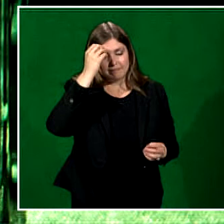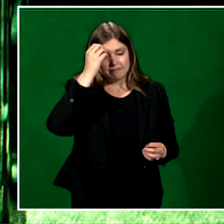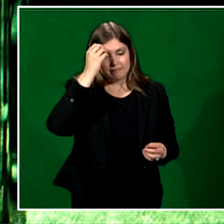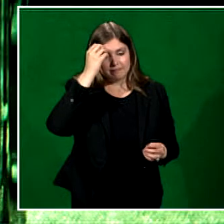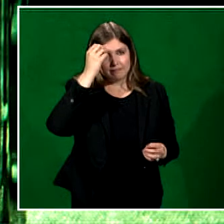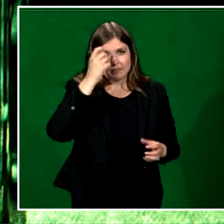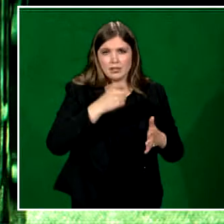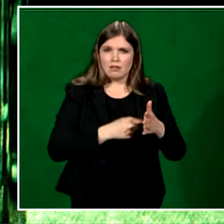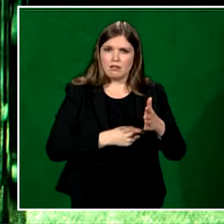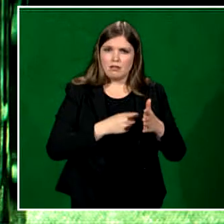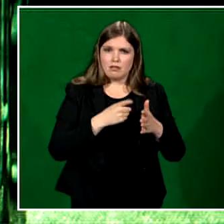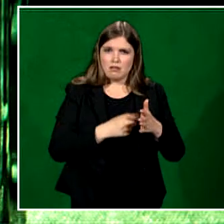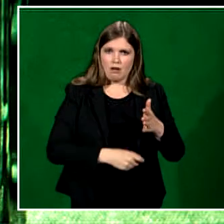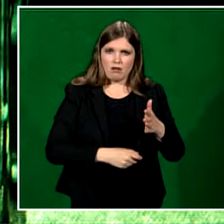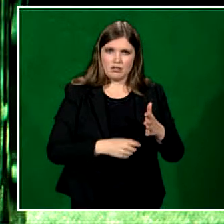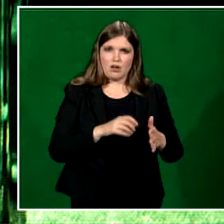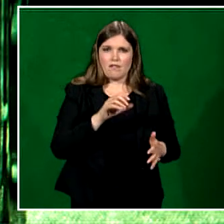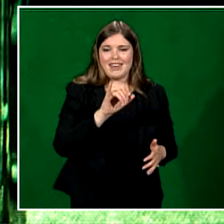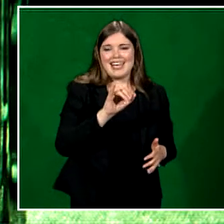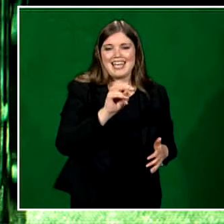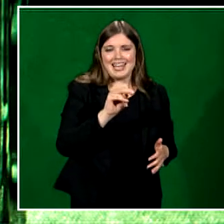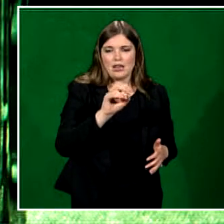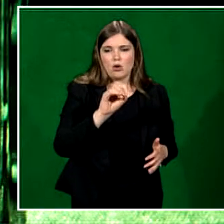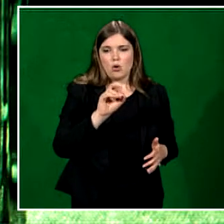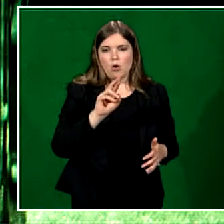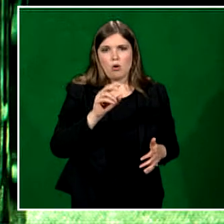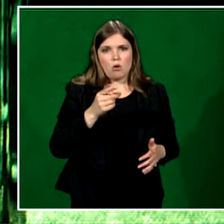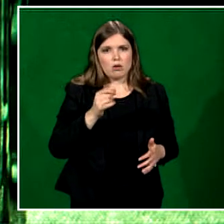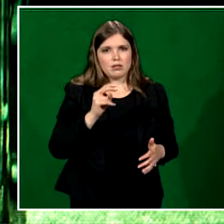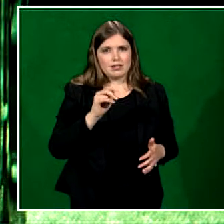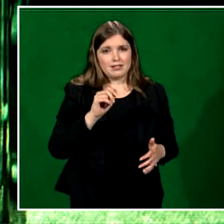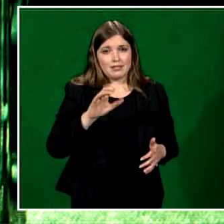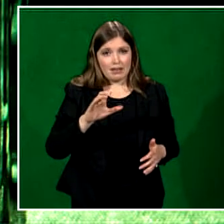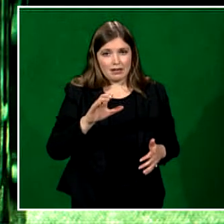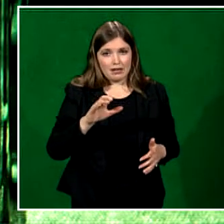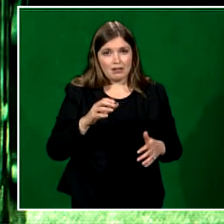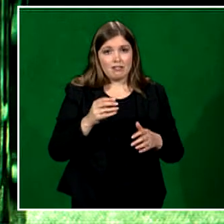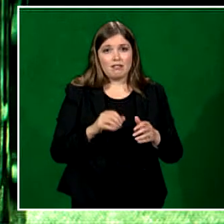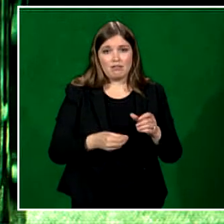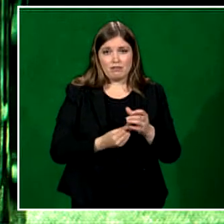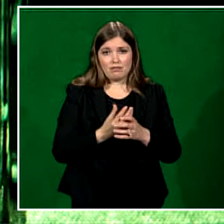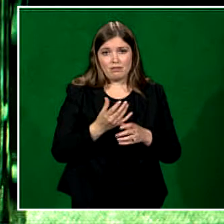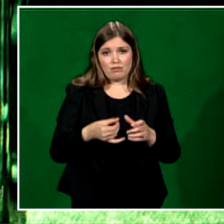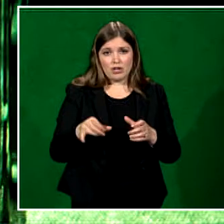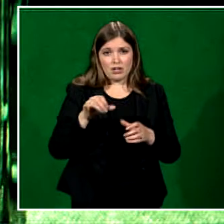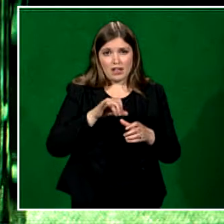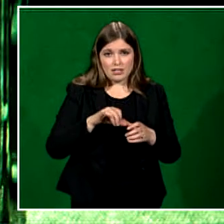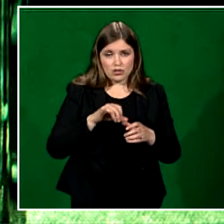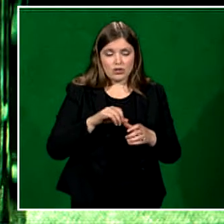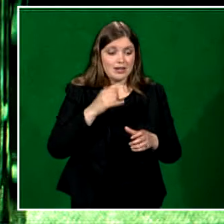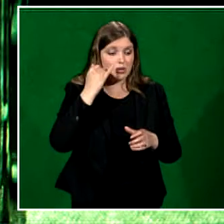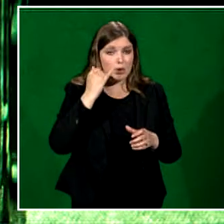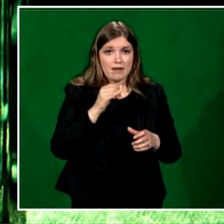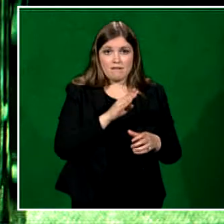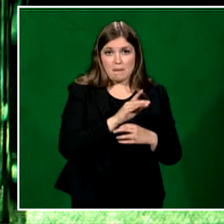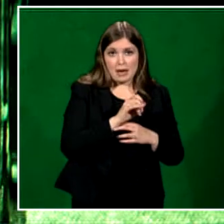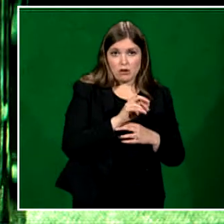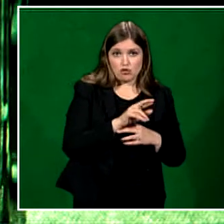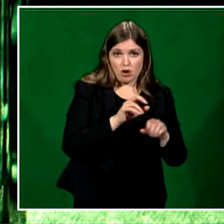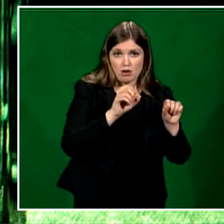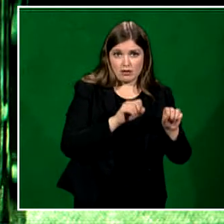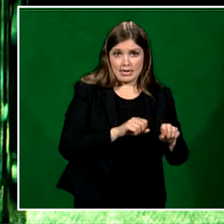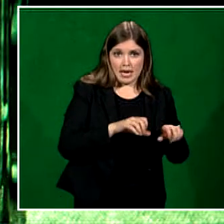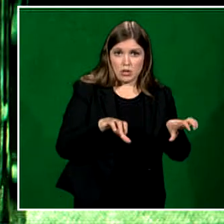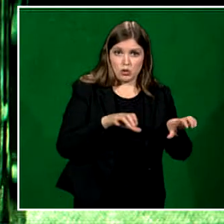the cost of inorganic fertilizers, they can't purchase that. So if biochar can do exactly what